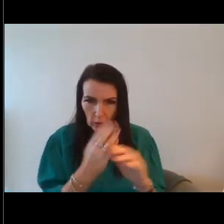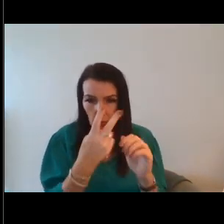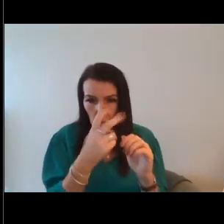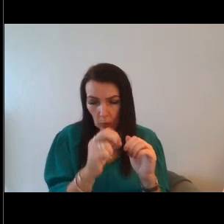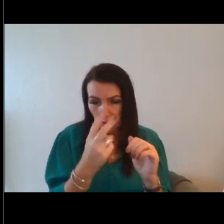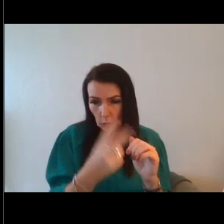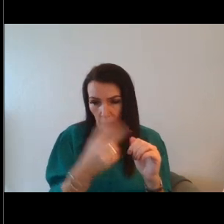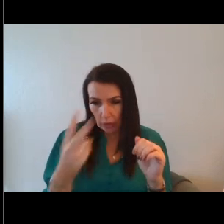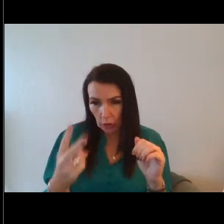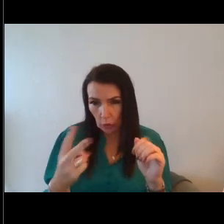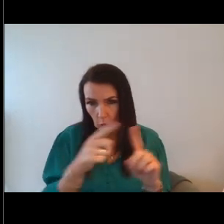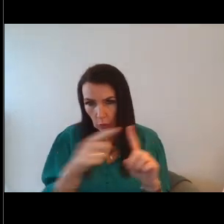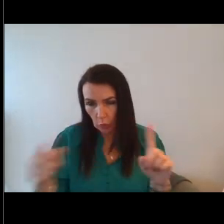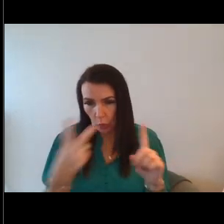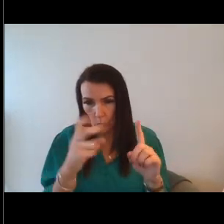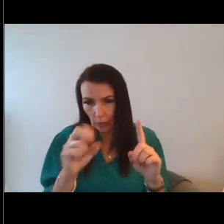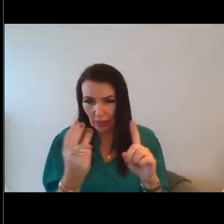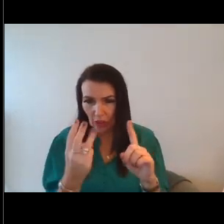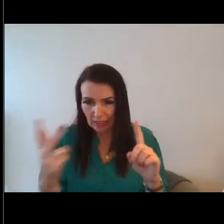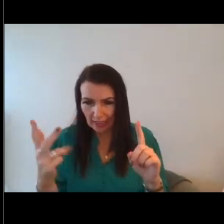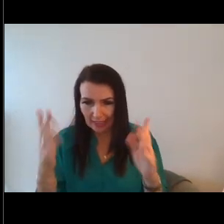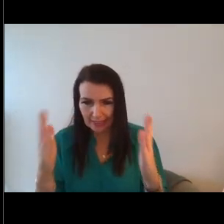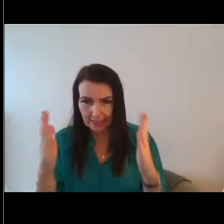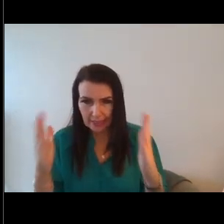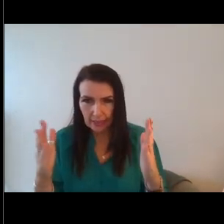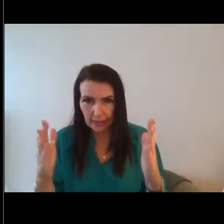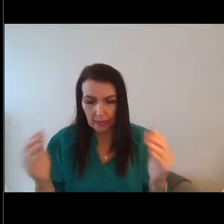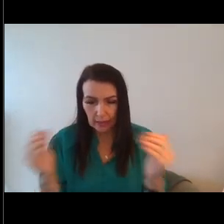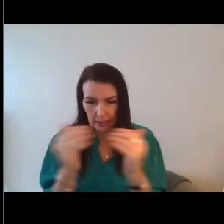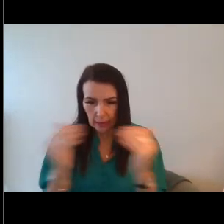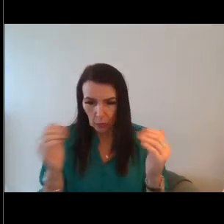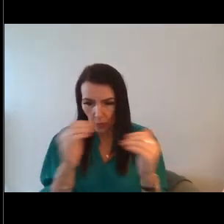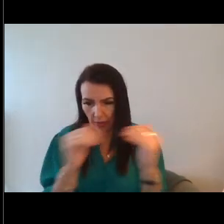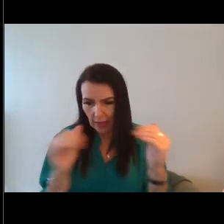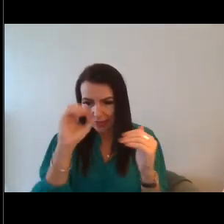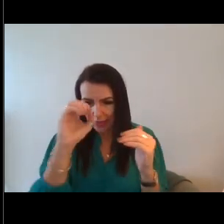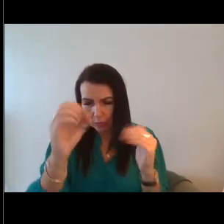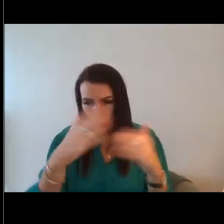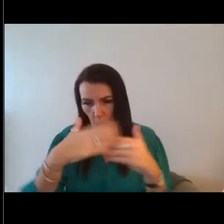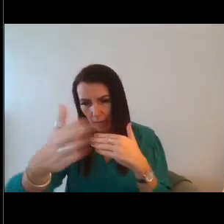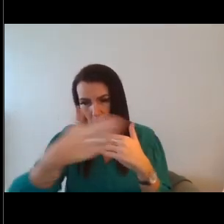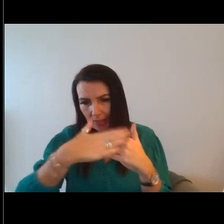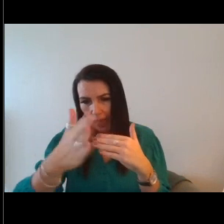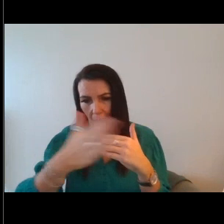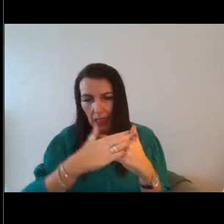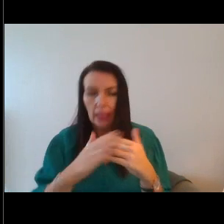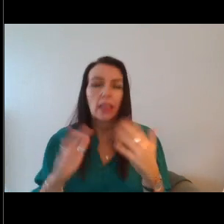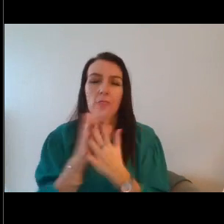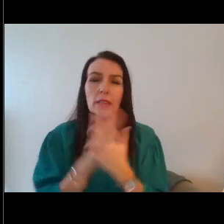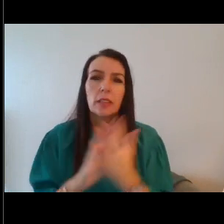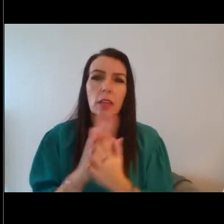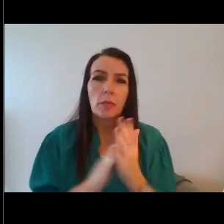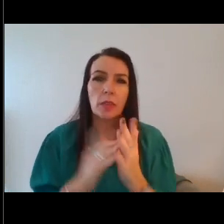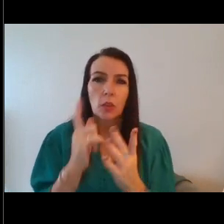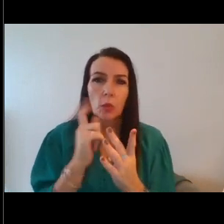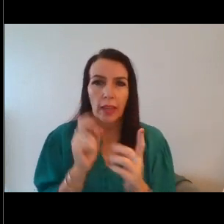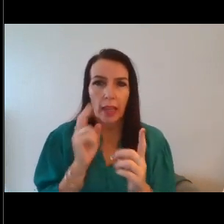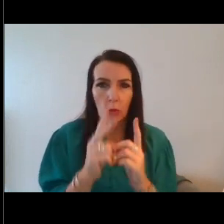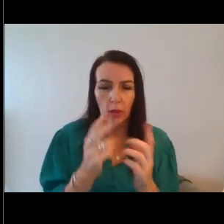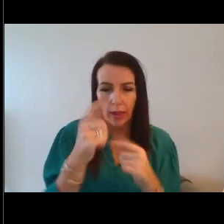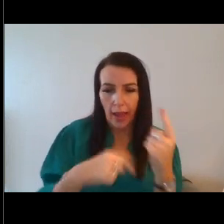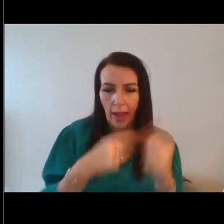2022 out to 2038. So basically aligning with WICA's net zero timeframe. This enabled us to model annual costs and